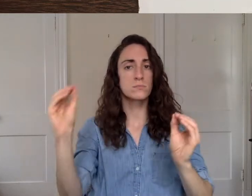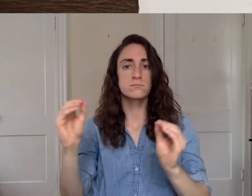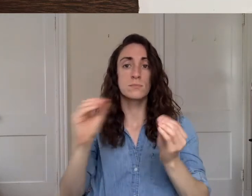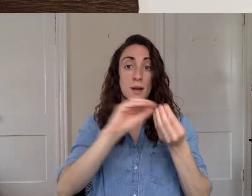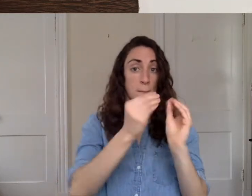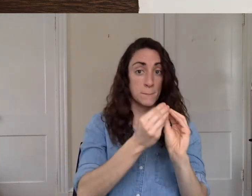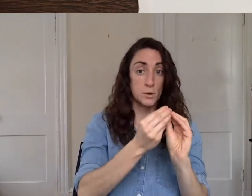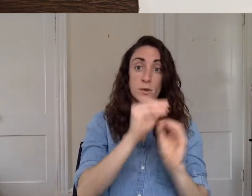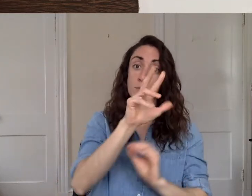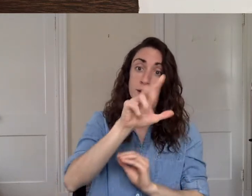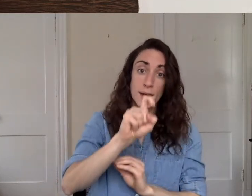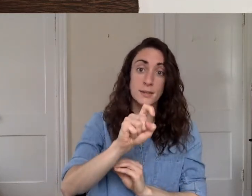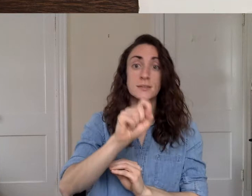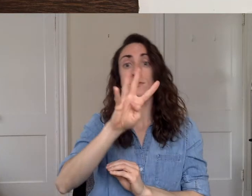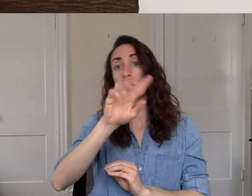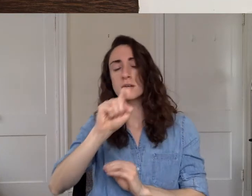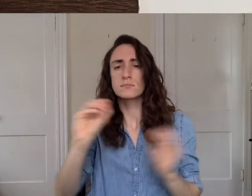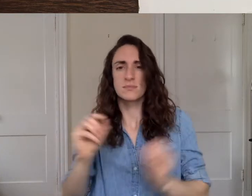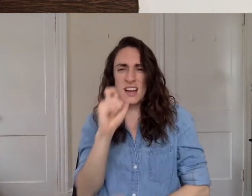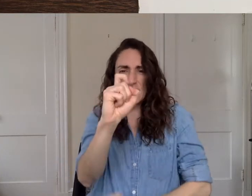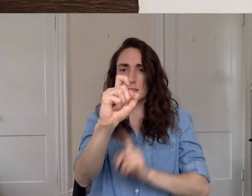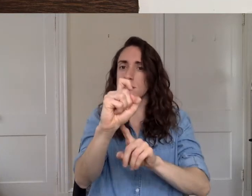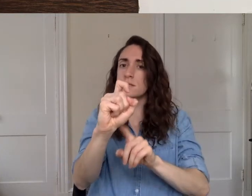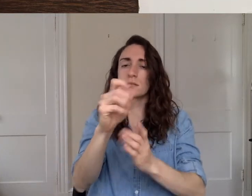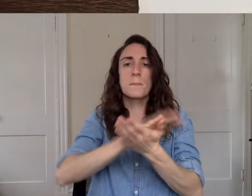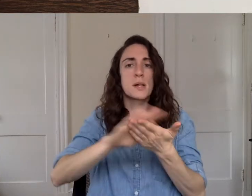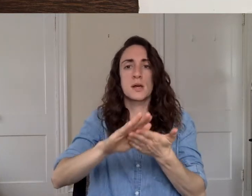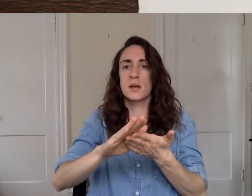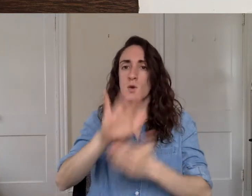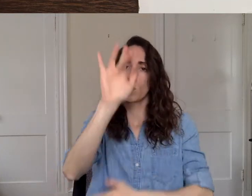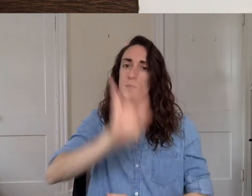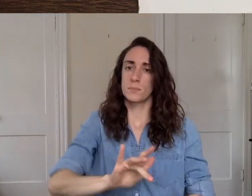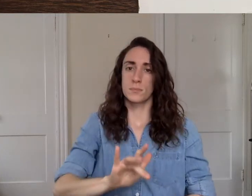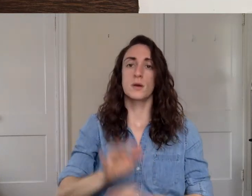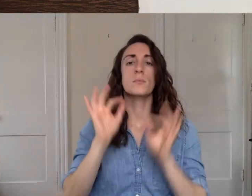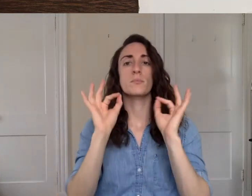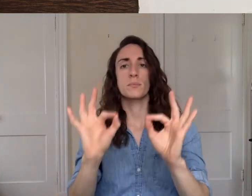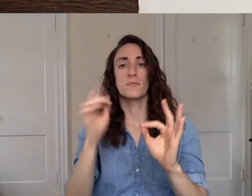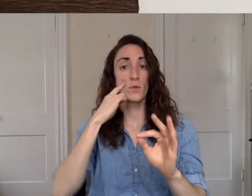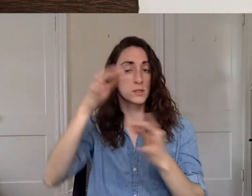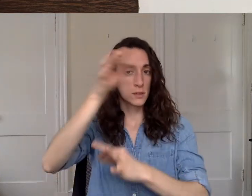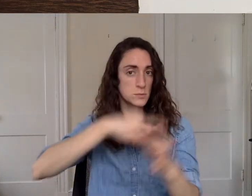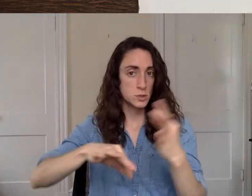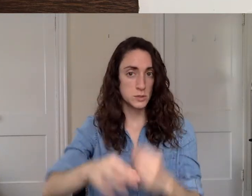It's already alone, which makes it very easy to manipulate this equation to solve for x.